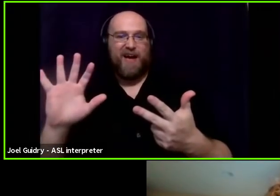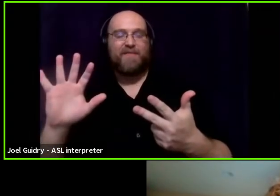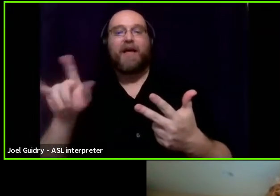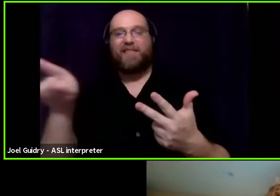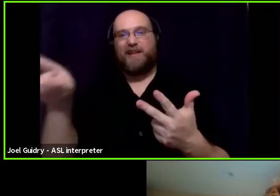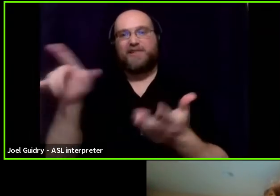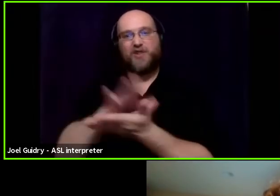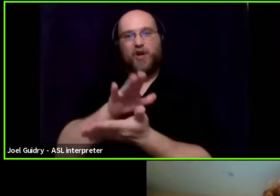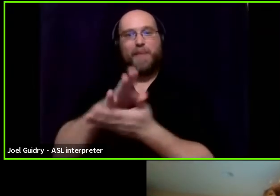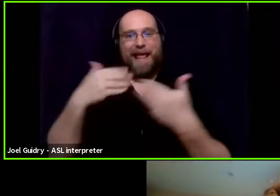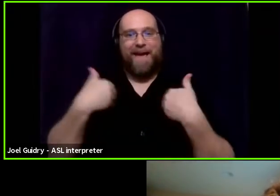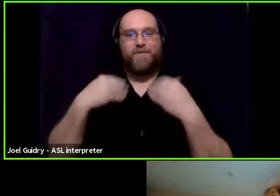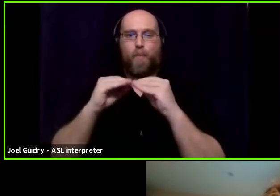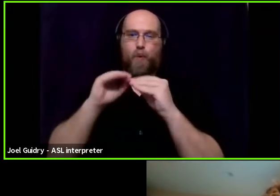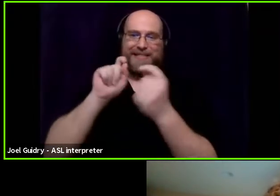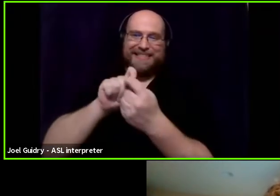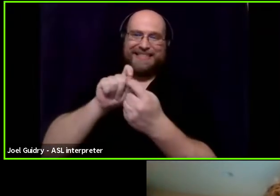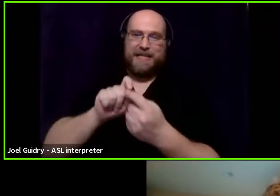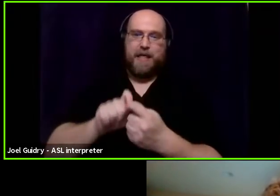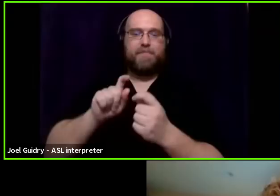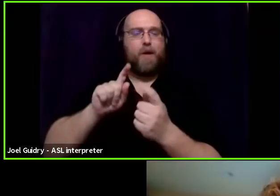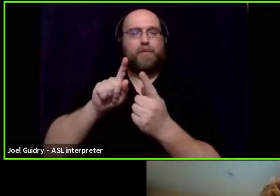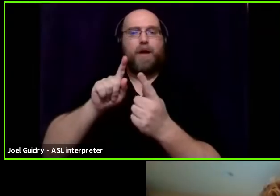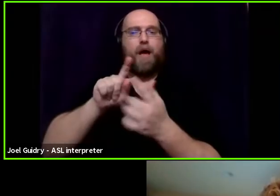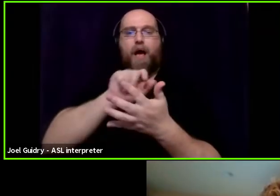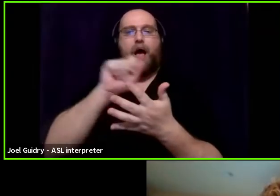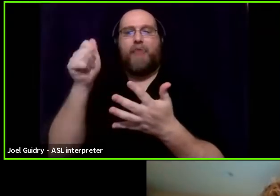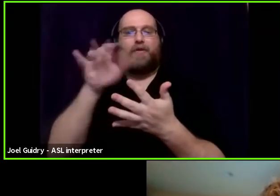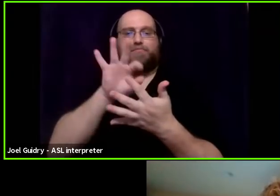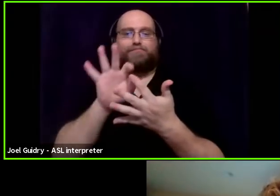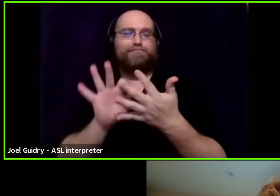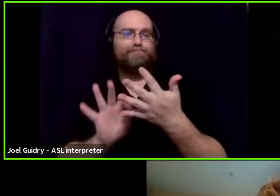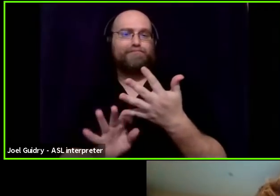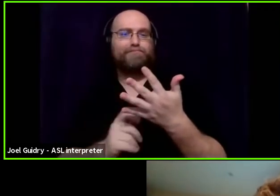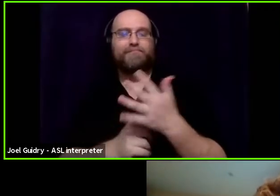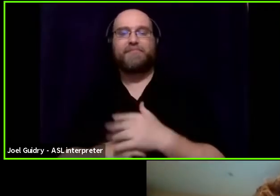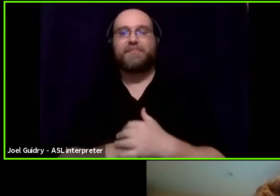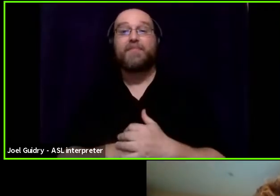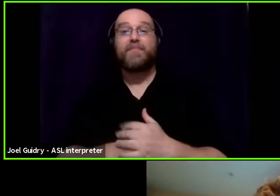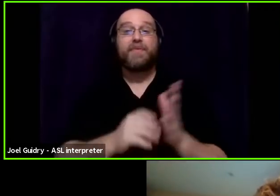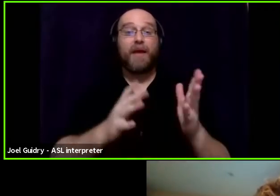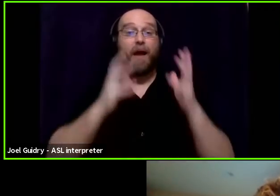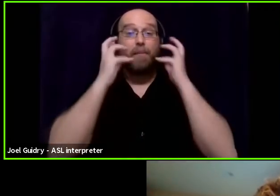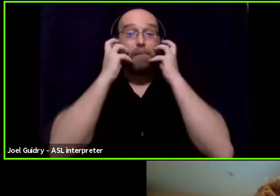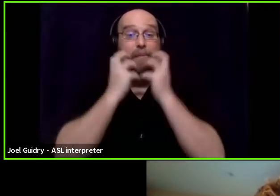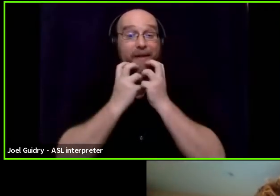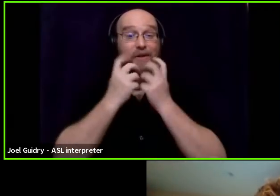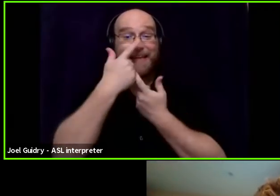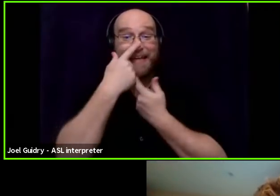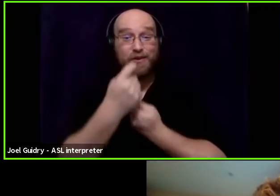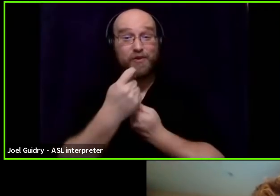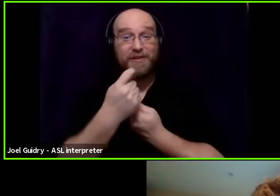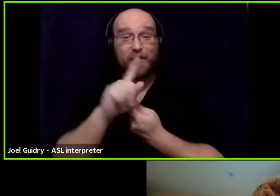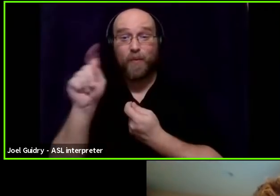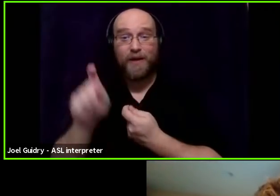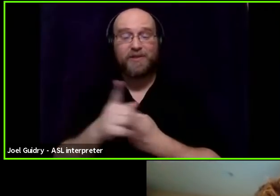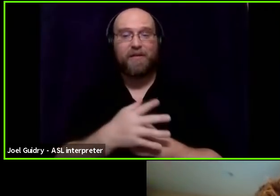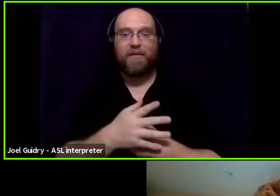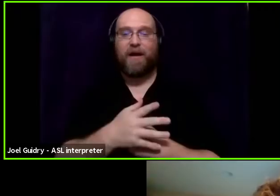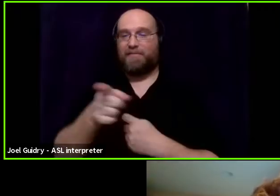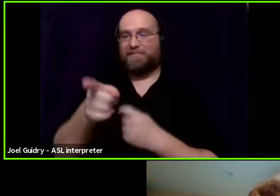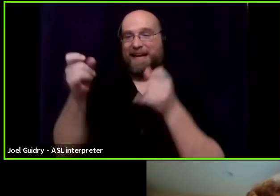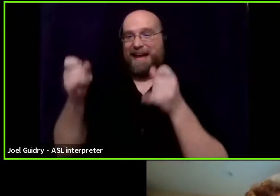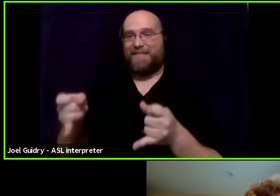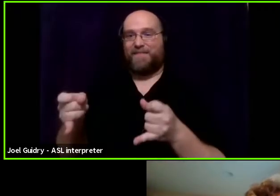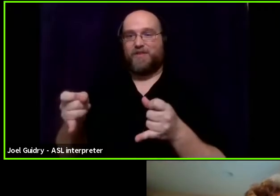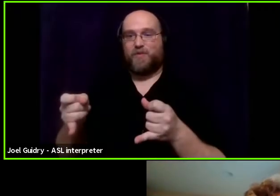detail on. So beards are an interesting question because it is an individual's choice to decide if they want to